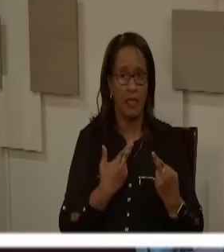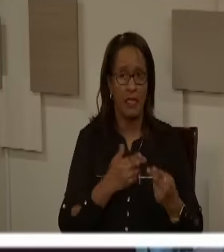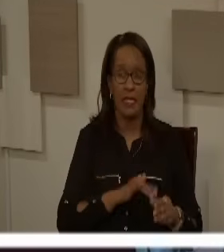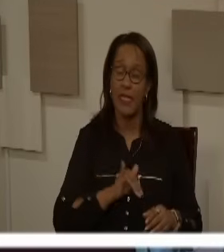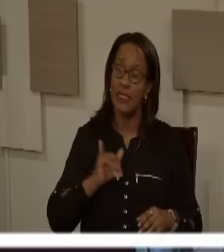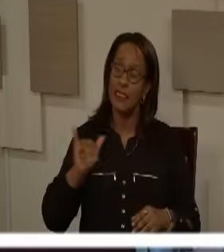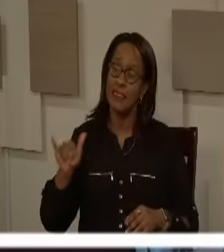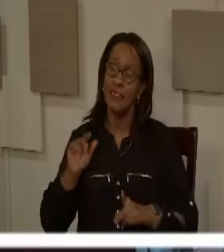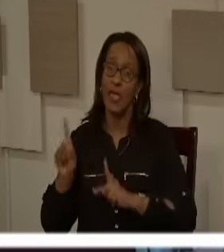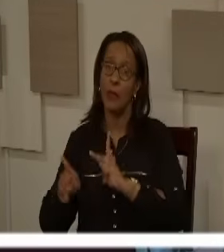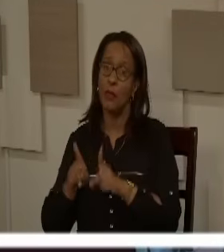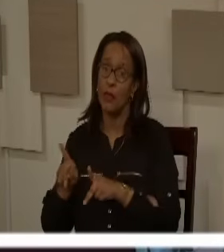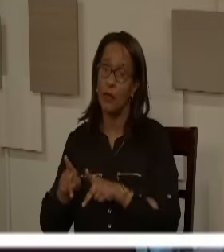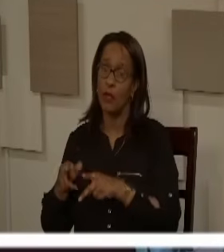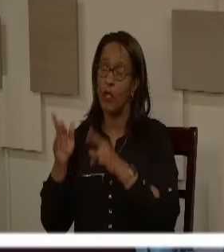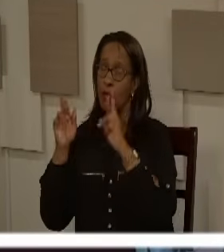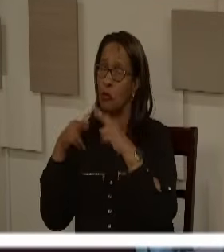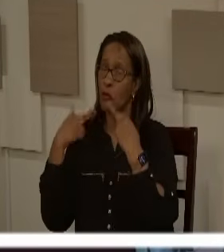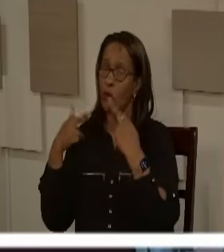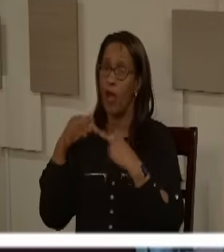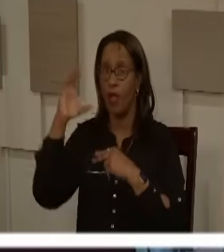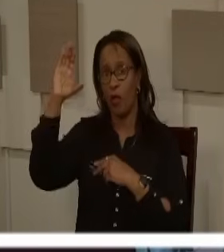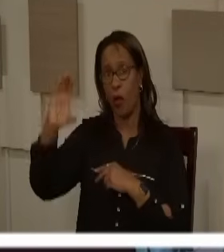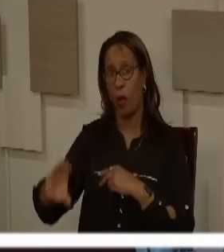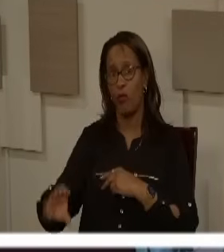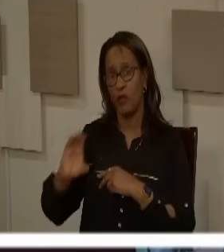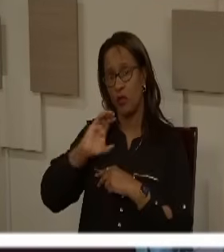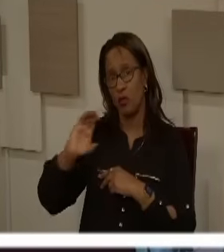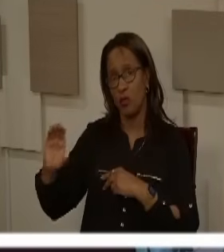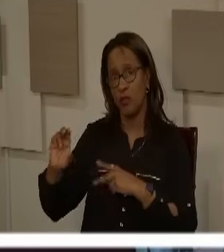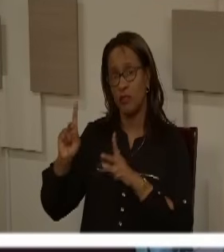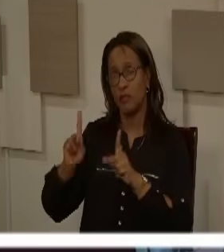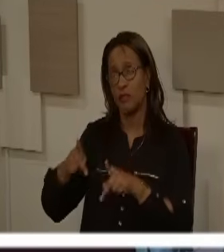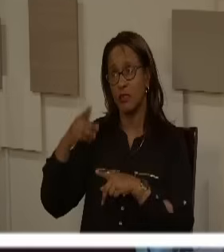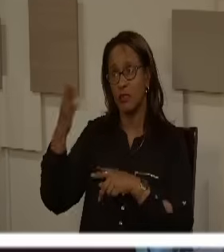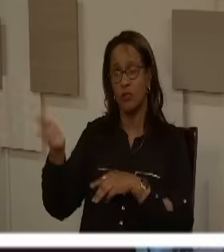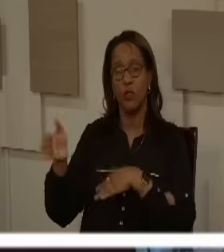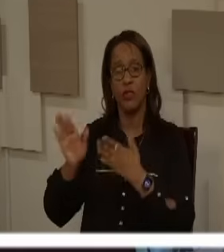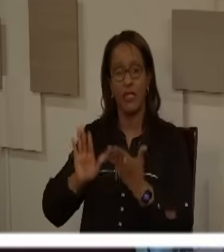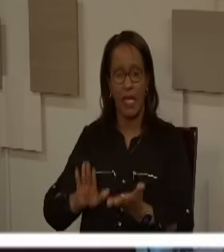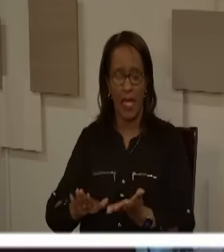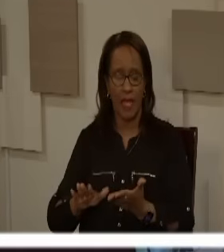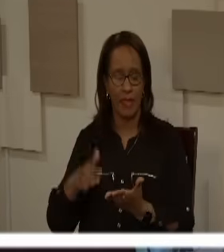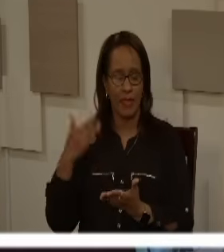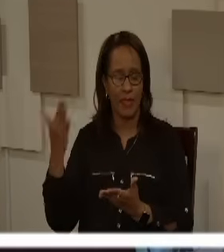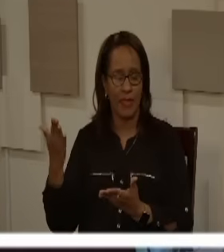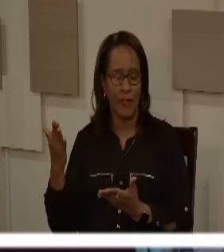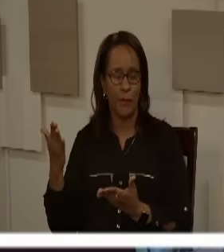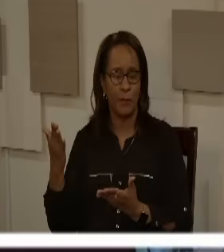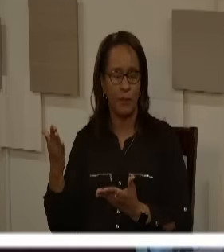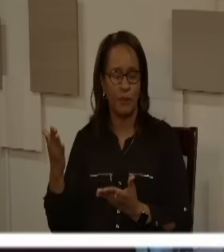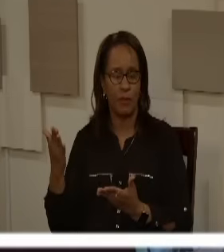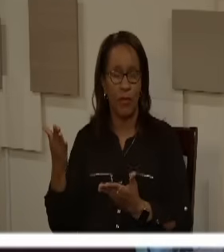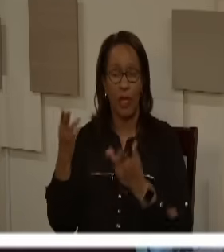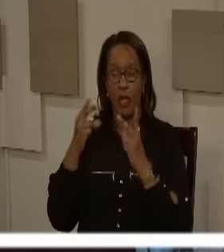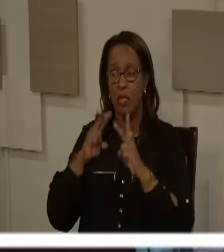is already in plain view. 200 years before. They will look on the one whom they